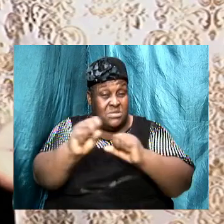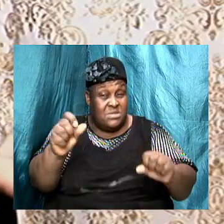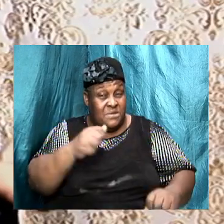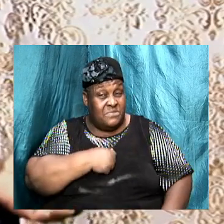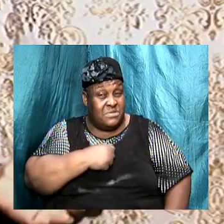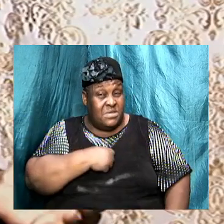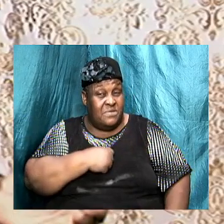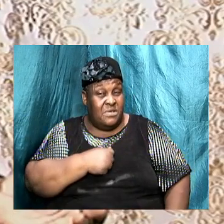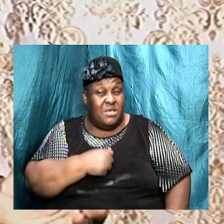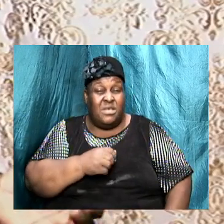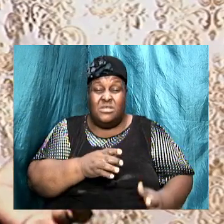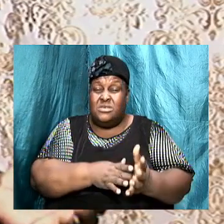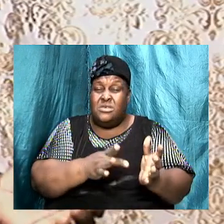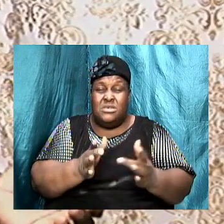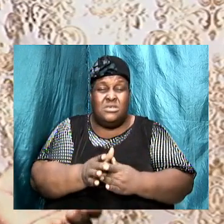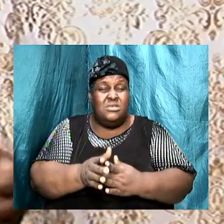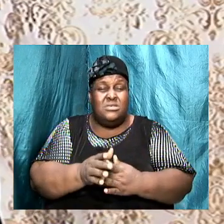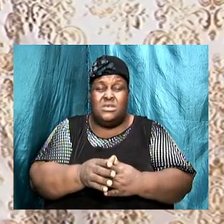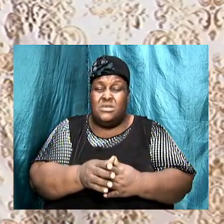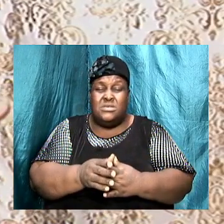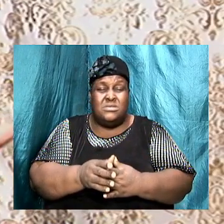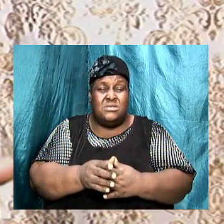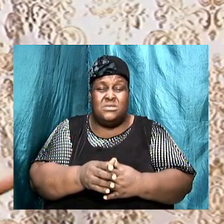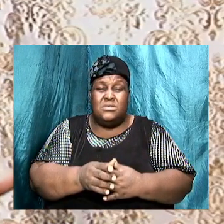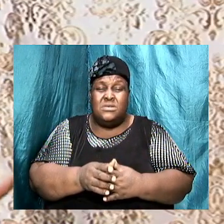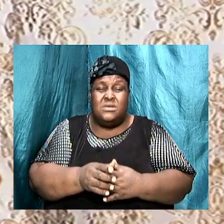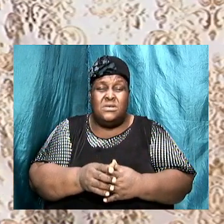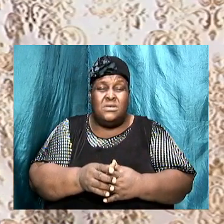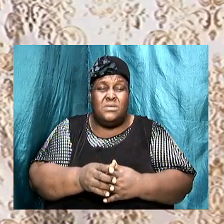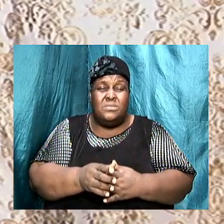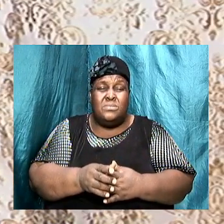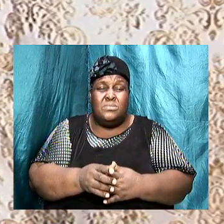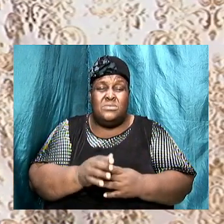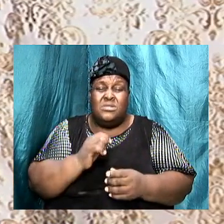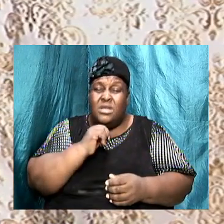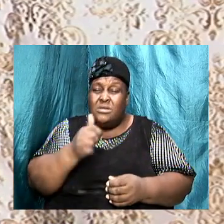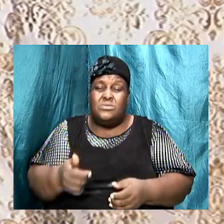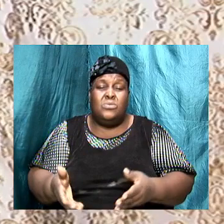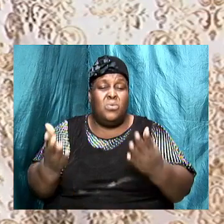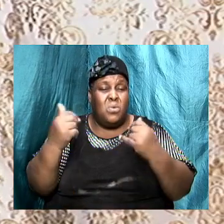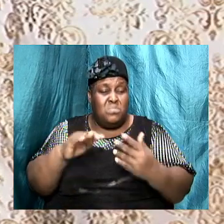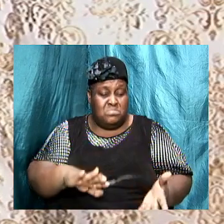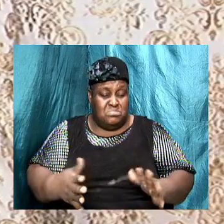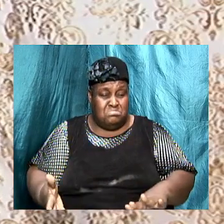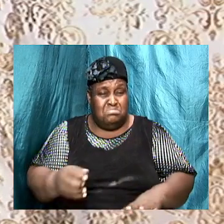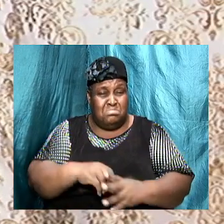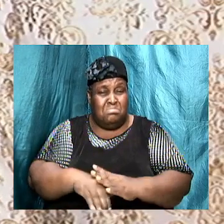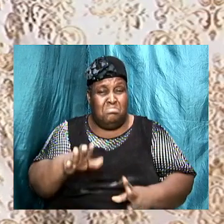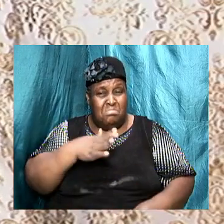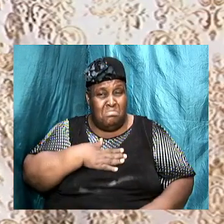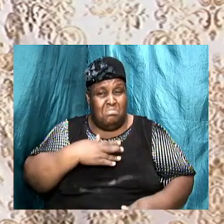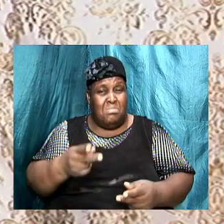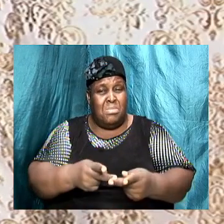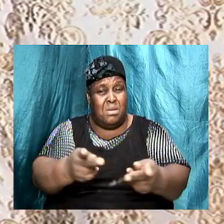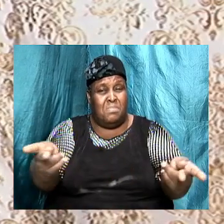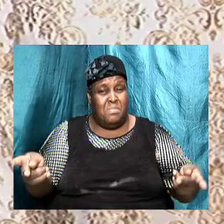then God would not have sent his son to die in our stead.